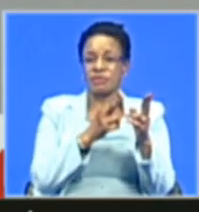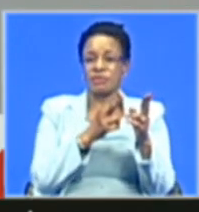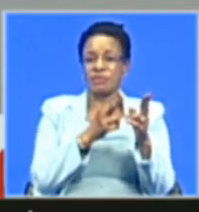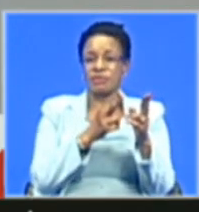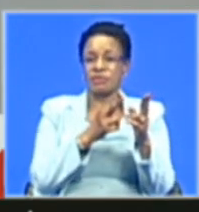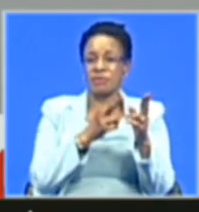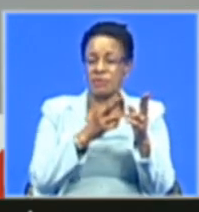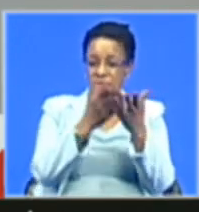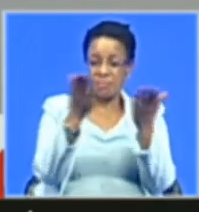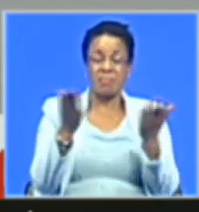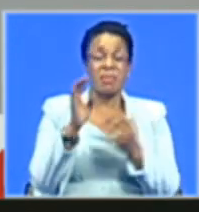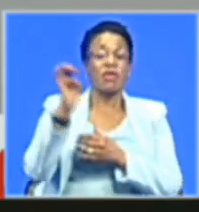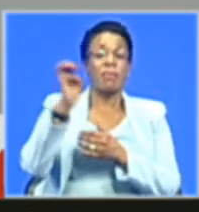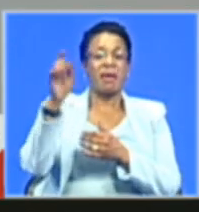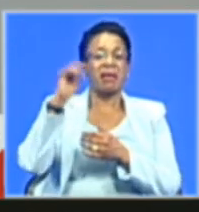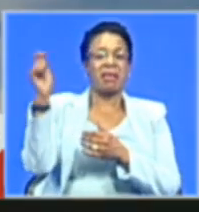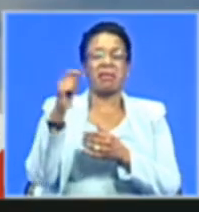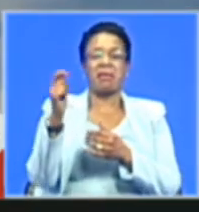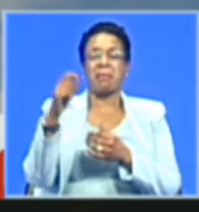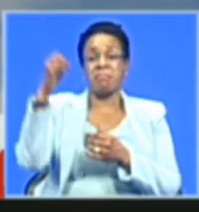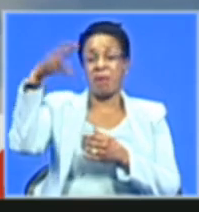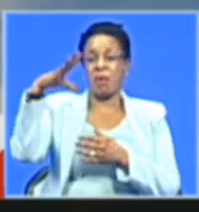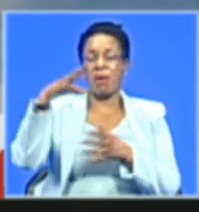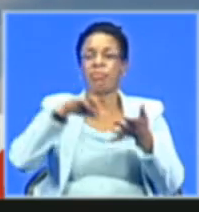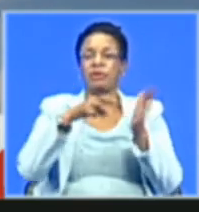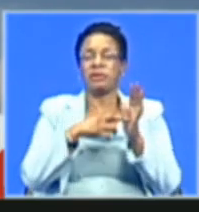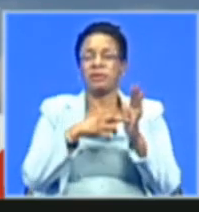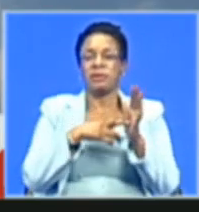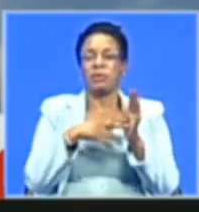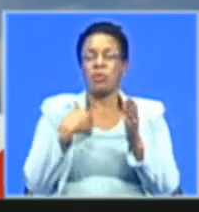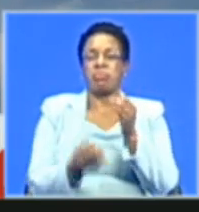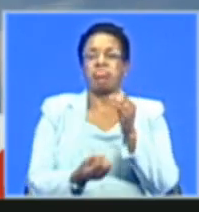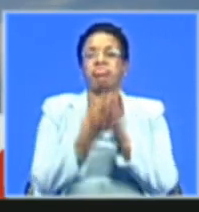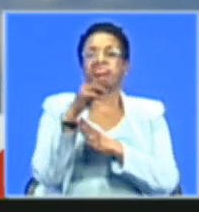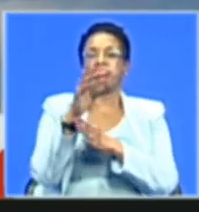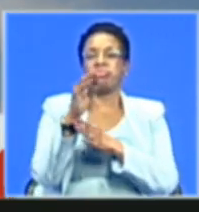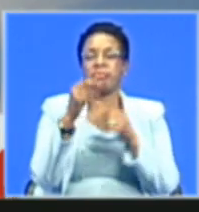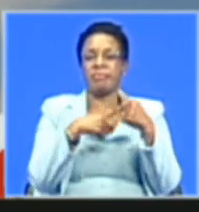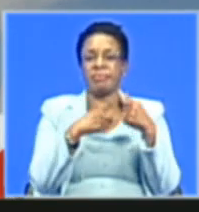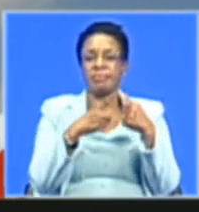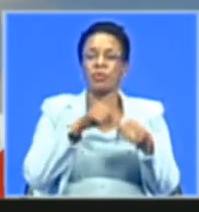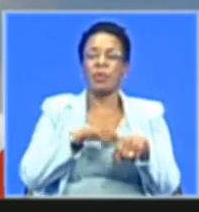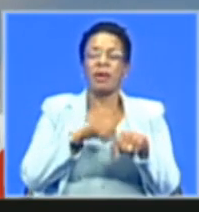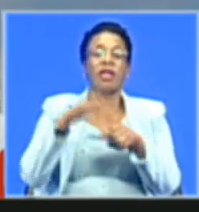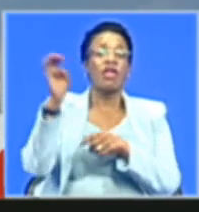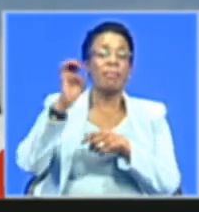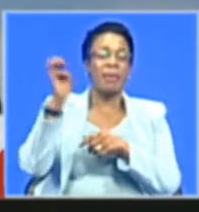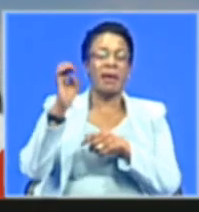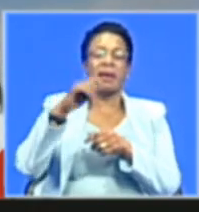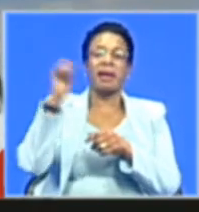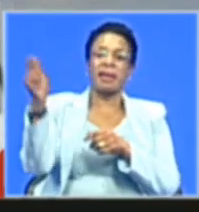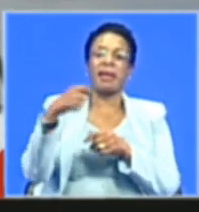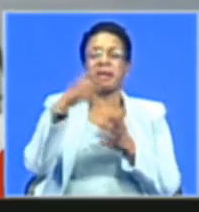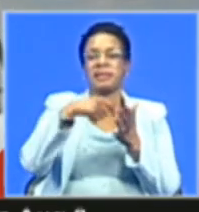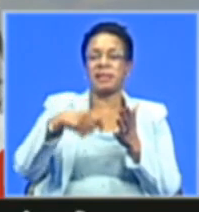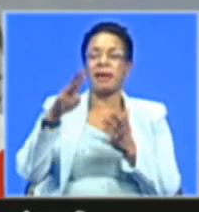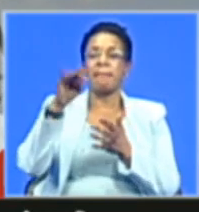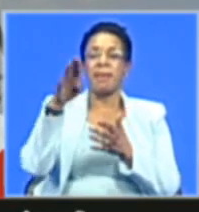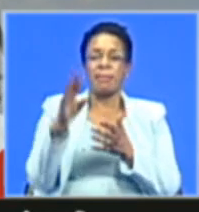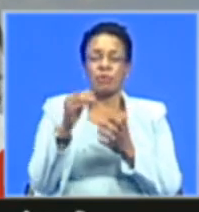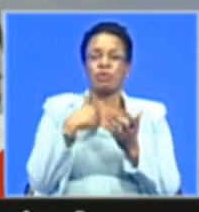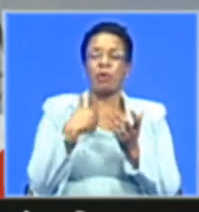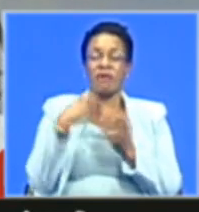The Ethiopia-Kenya Power Interconnection Project was conceived in 2006. When Ethiopia and Kenya signed a memorandum of understanding to have